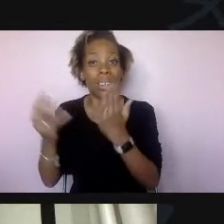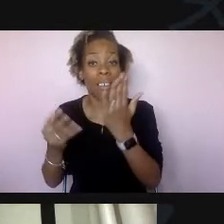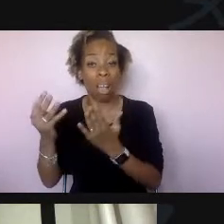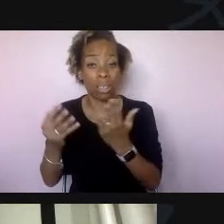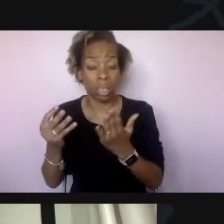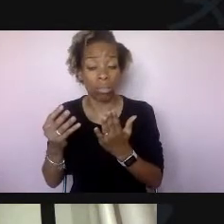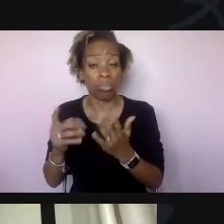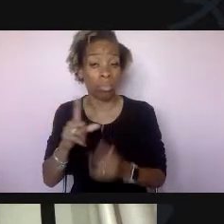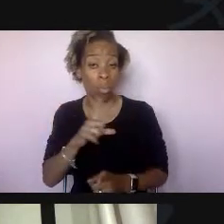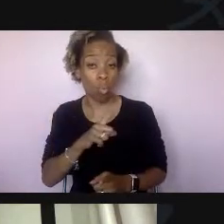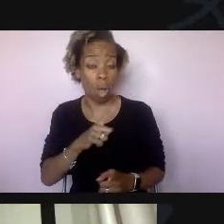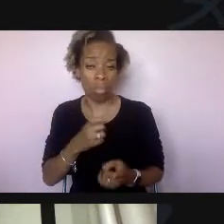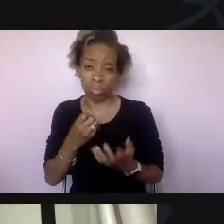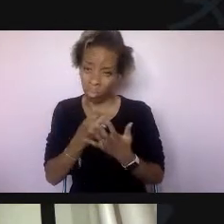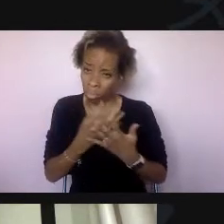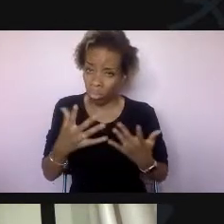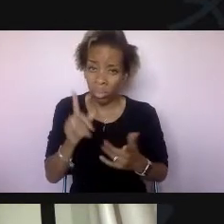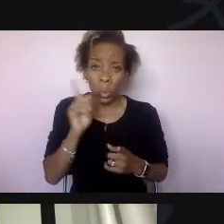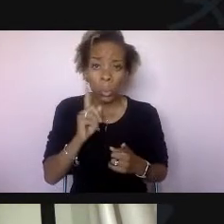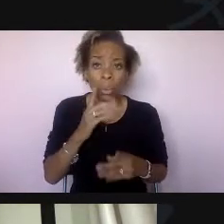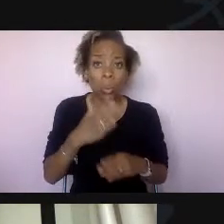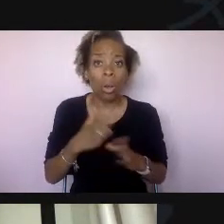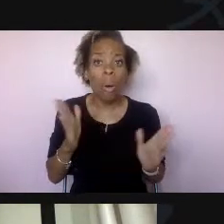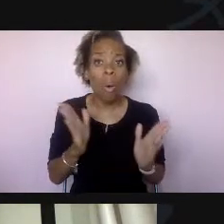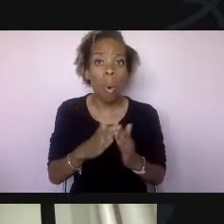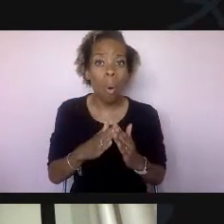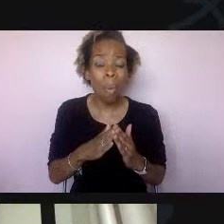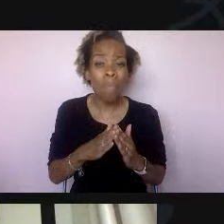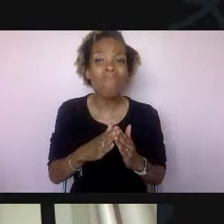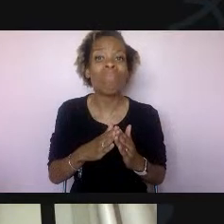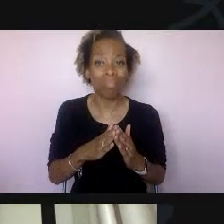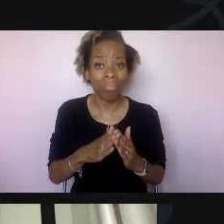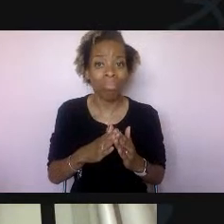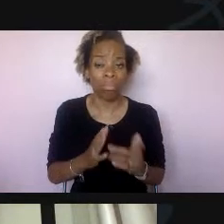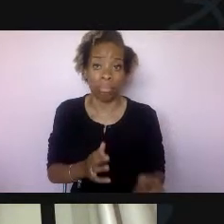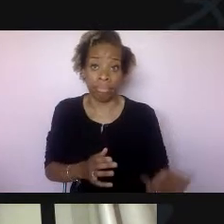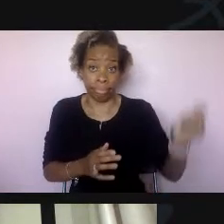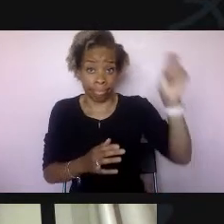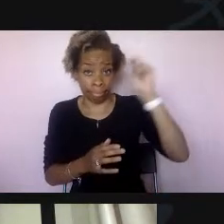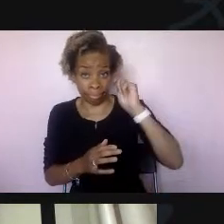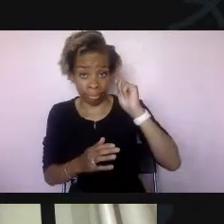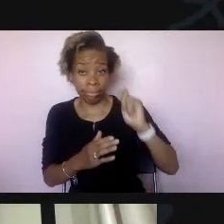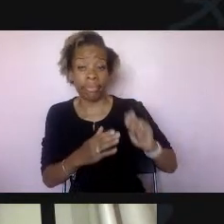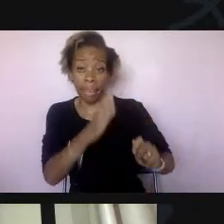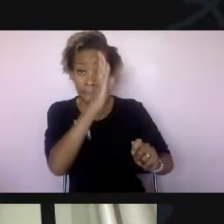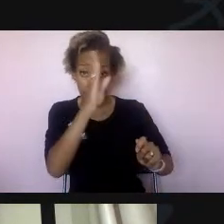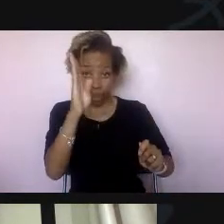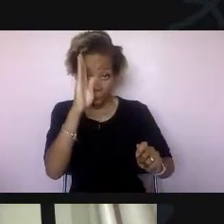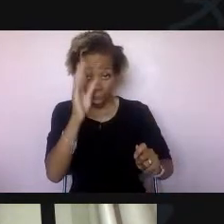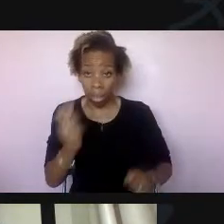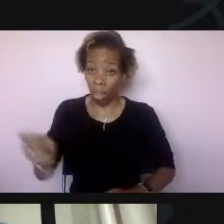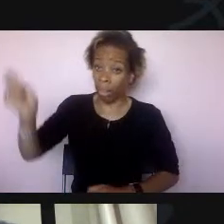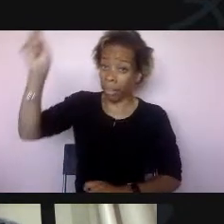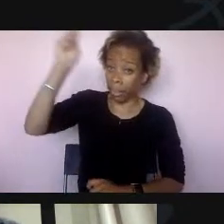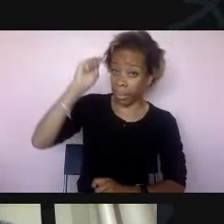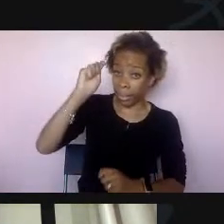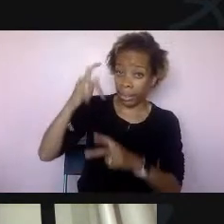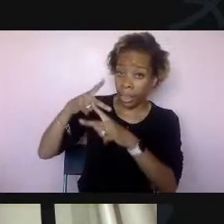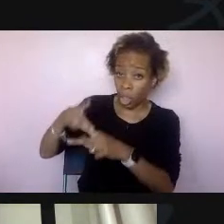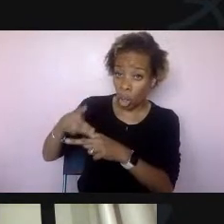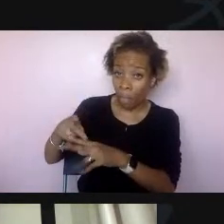of women now which are working from home but also trying to do a job as an academic, plus also they're looking after their children and taking on that